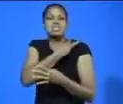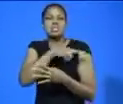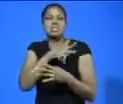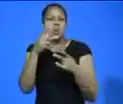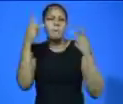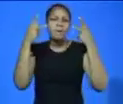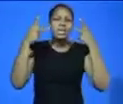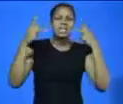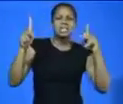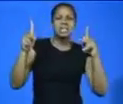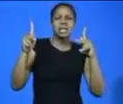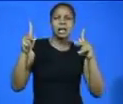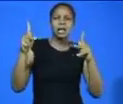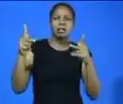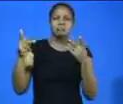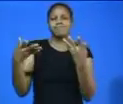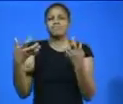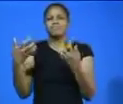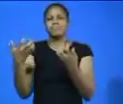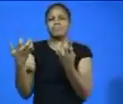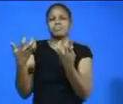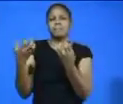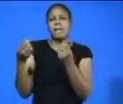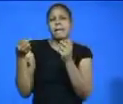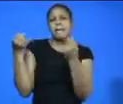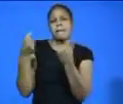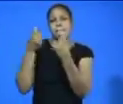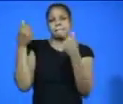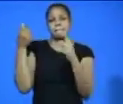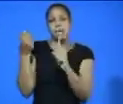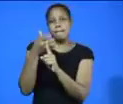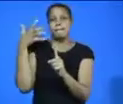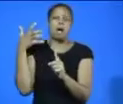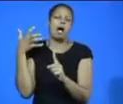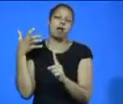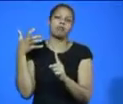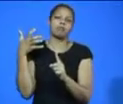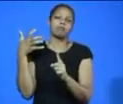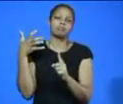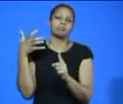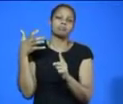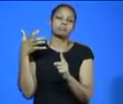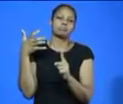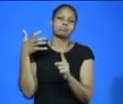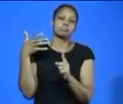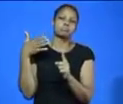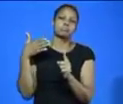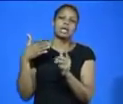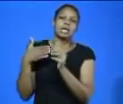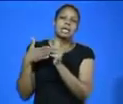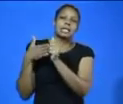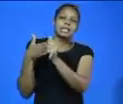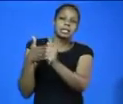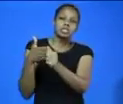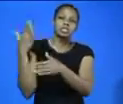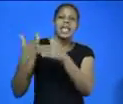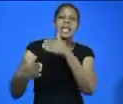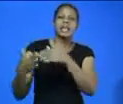socio-religio-political implications take us to the end of